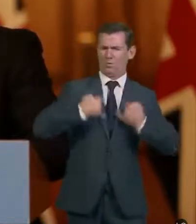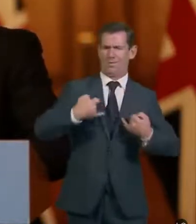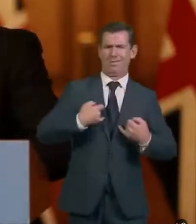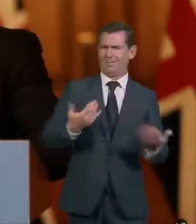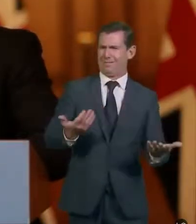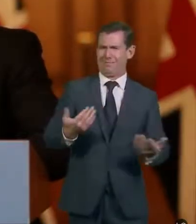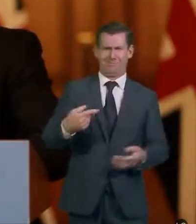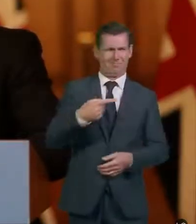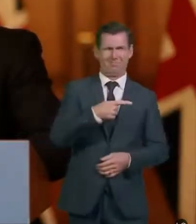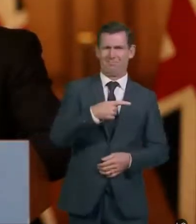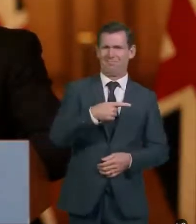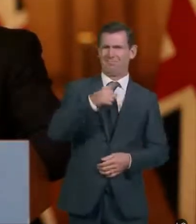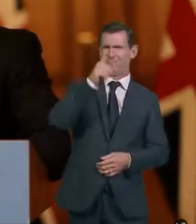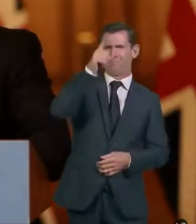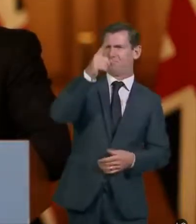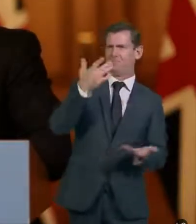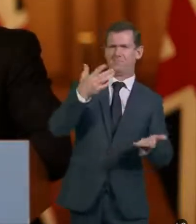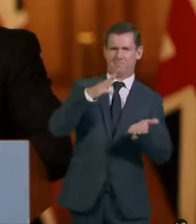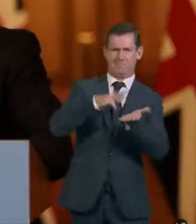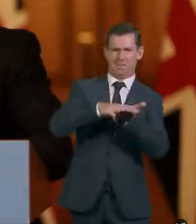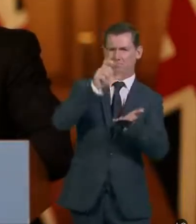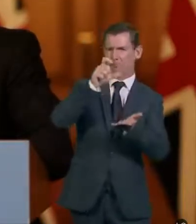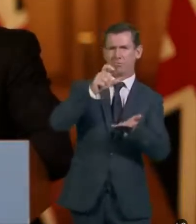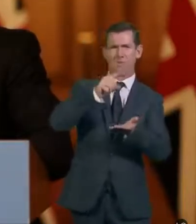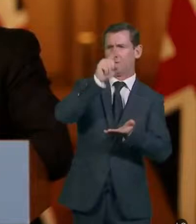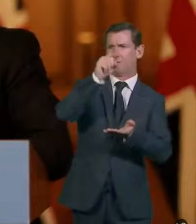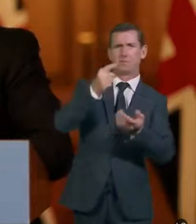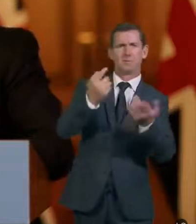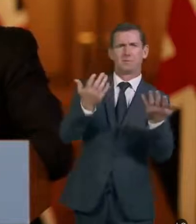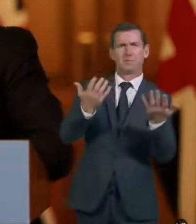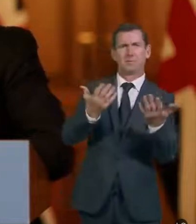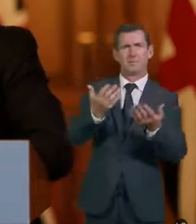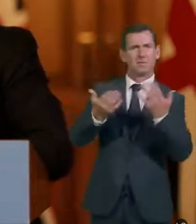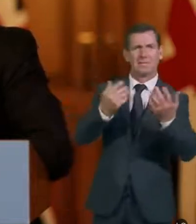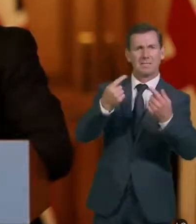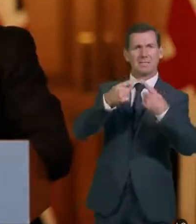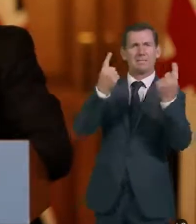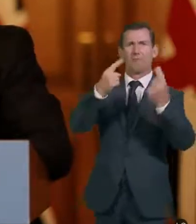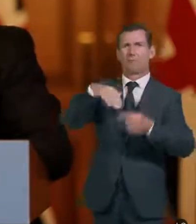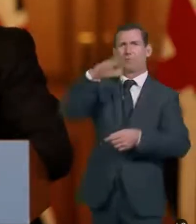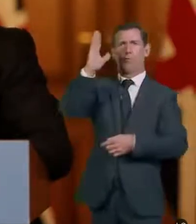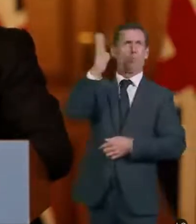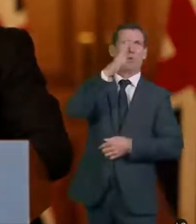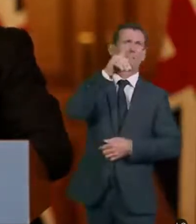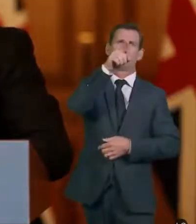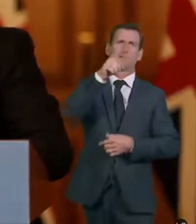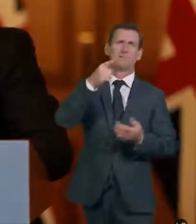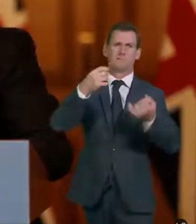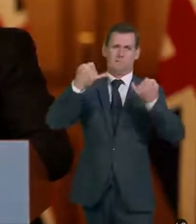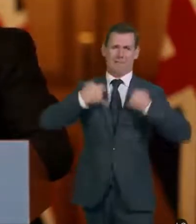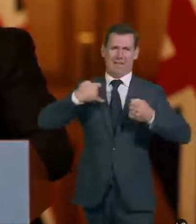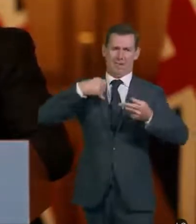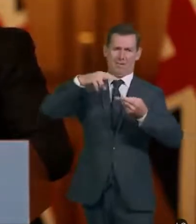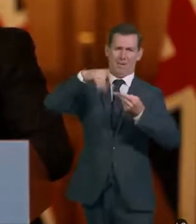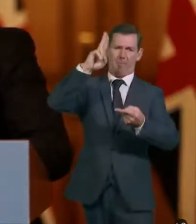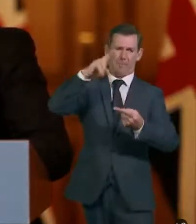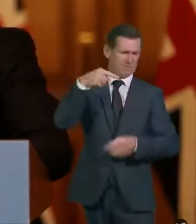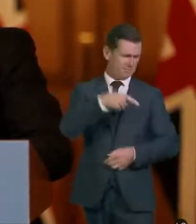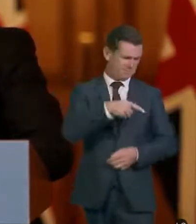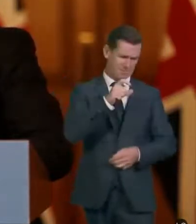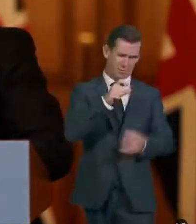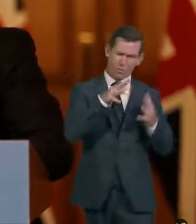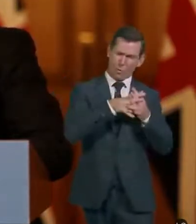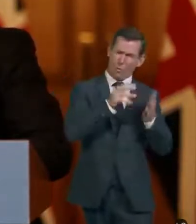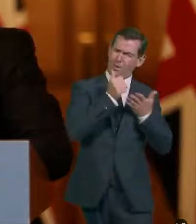down transmission in parts of the Northwest. And yes, of course, we're working flat out with